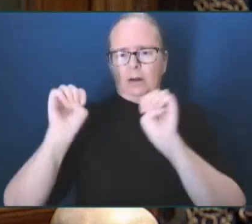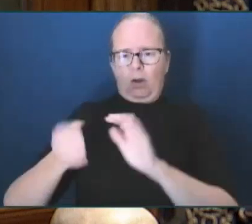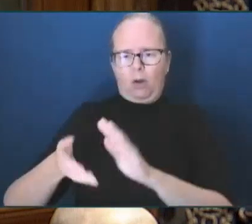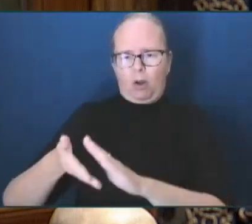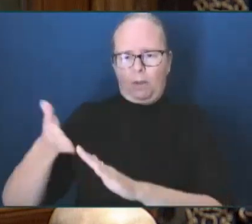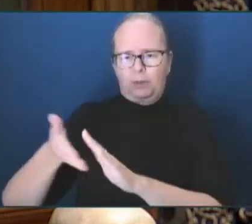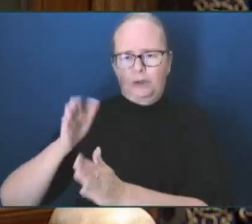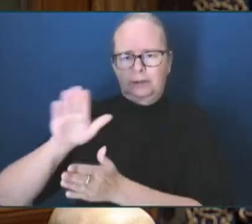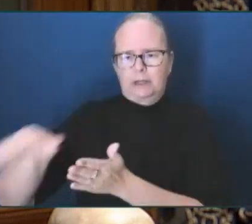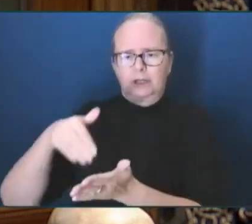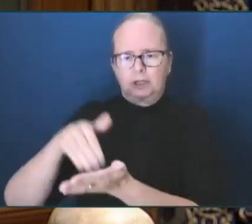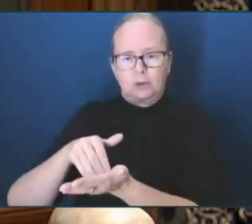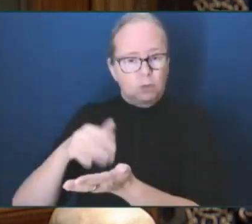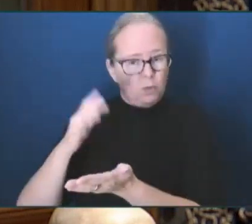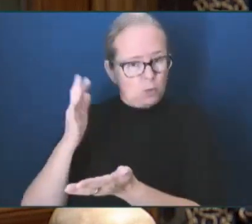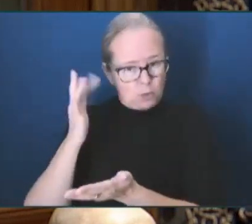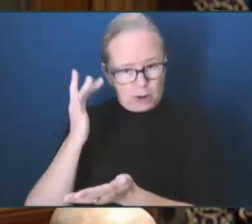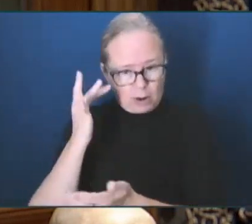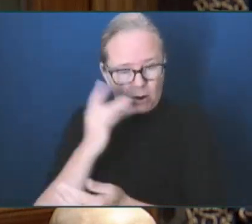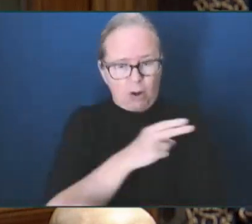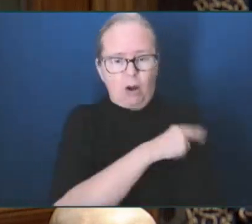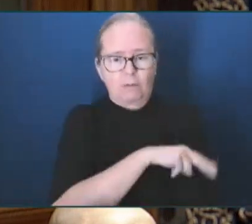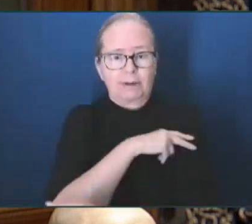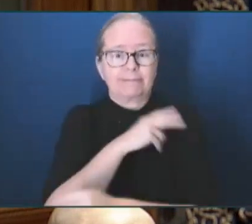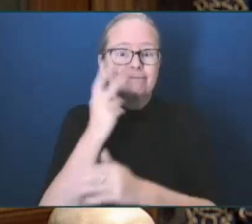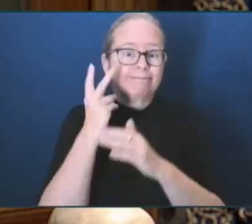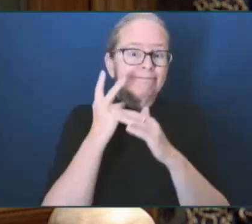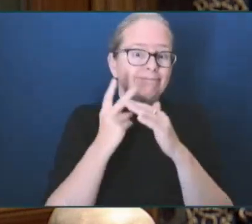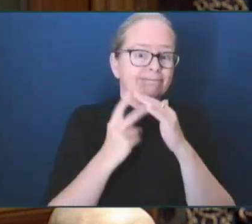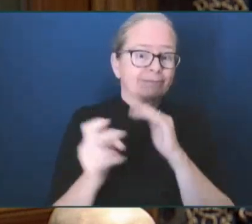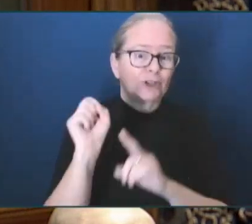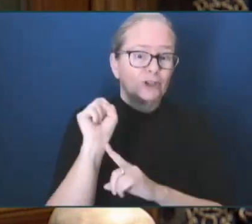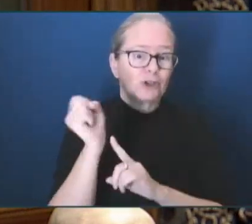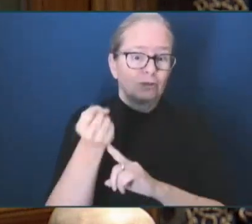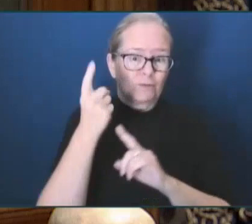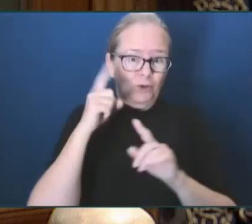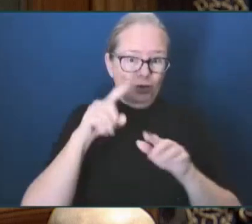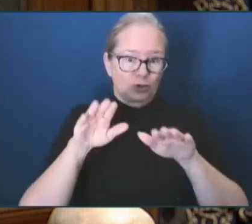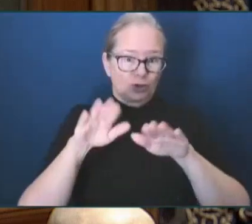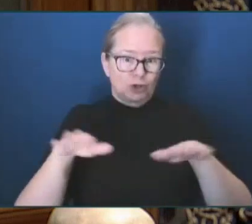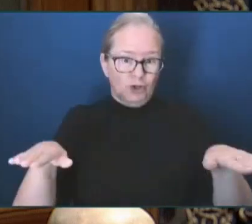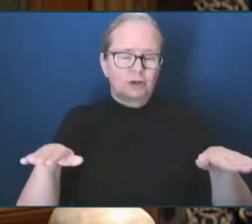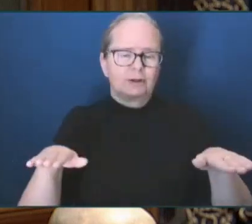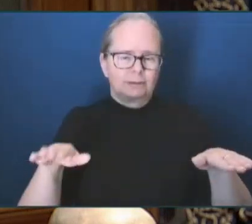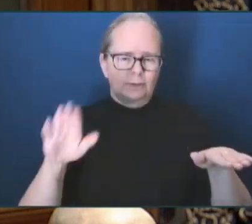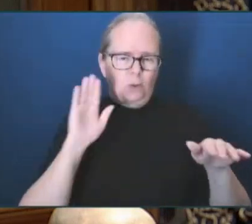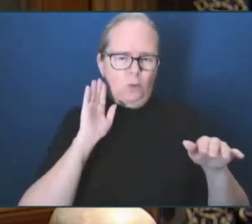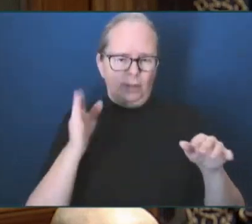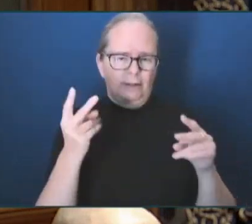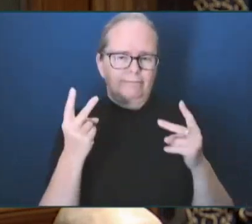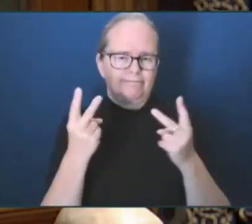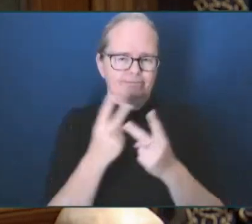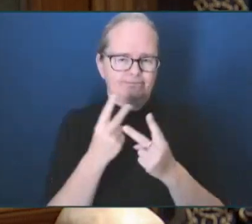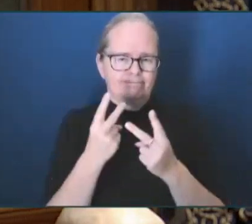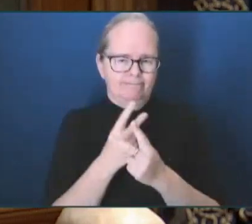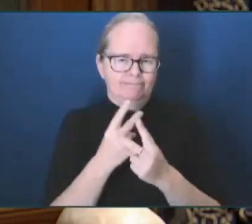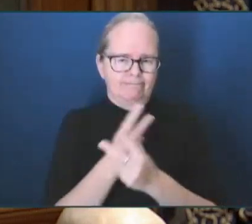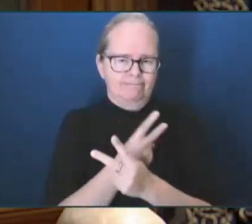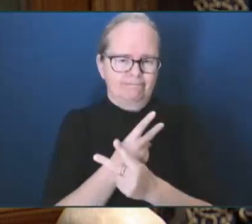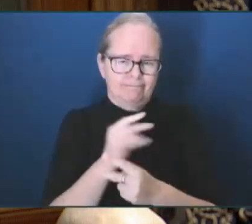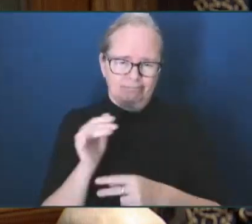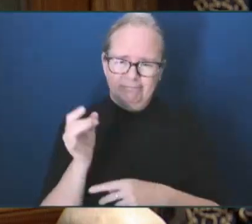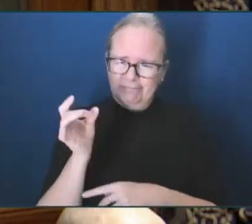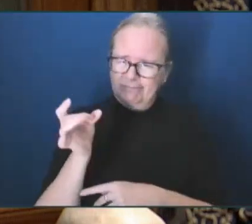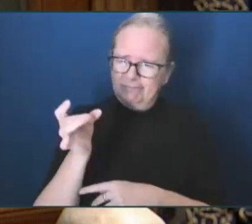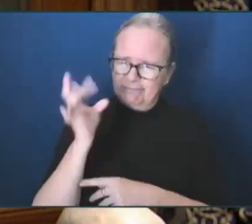And nothing is worse for a parent than when you need care for your child and it's not there. My